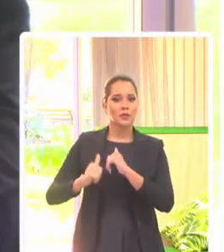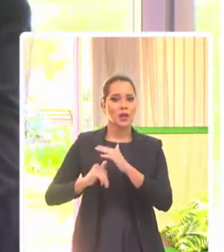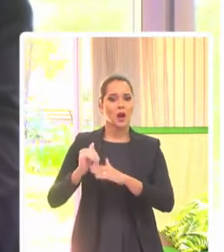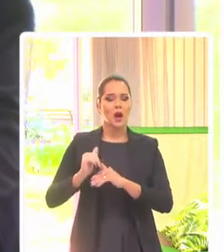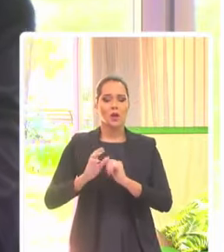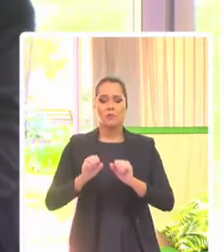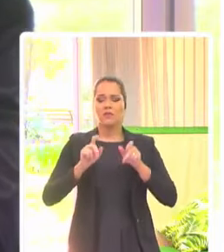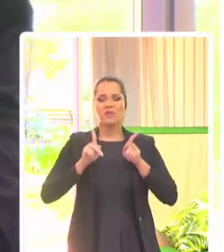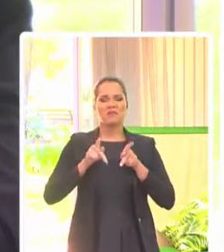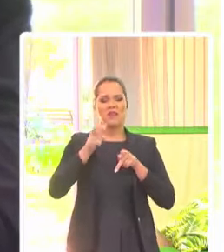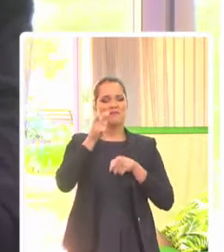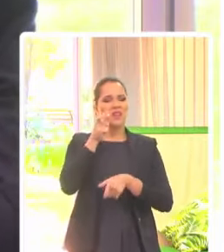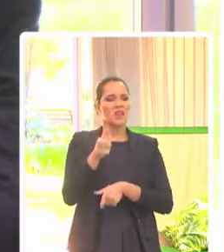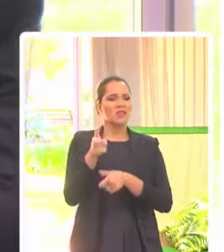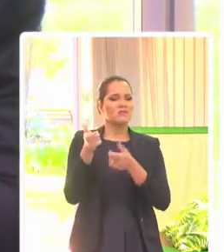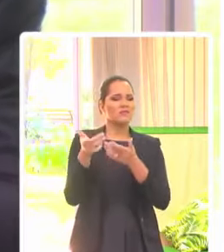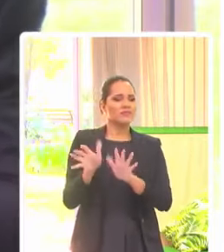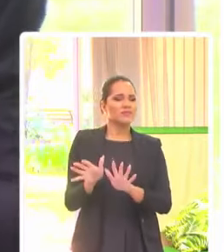this.